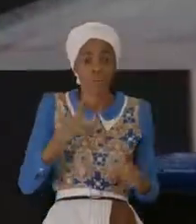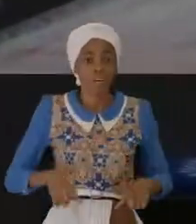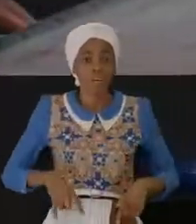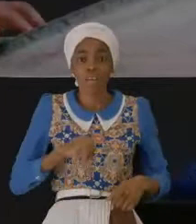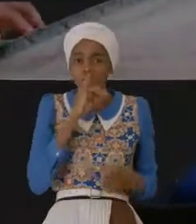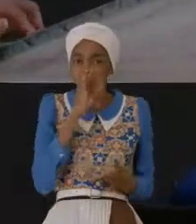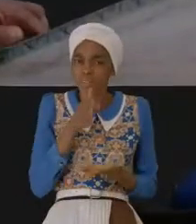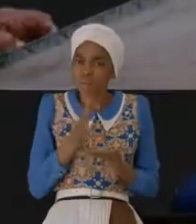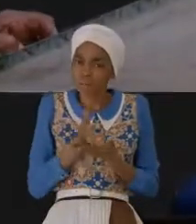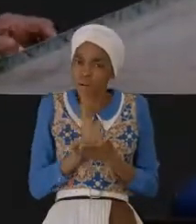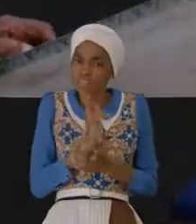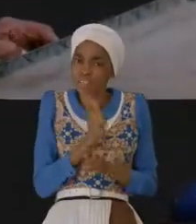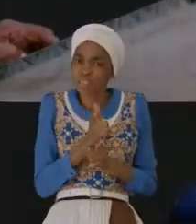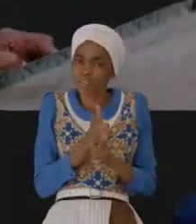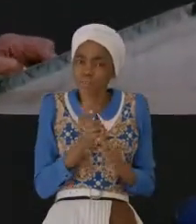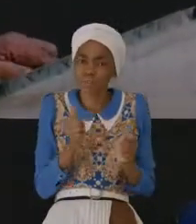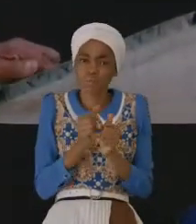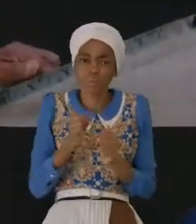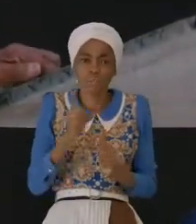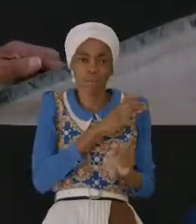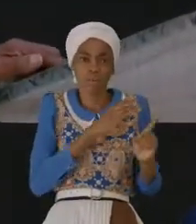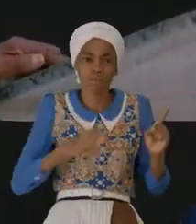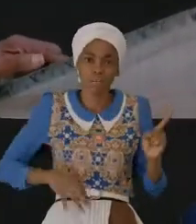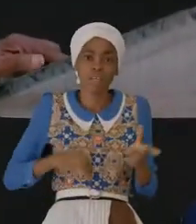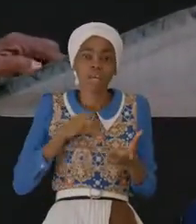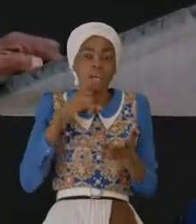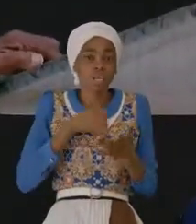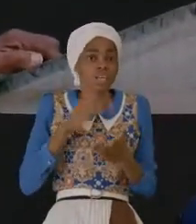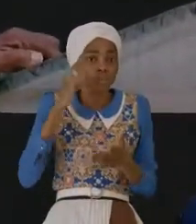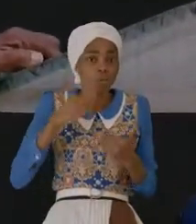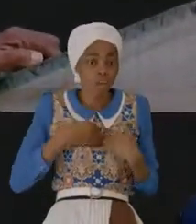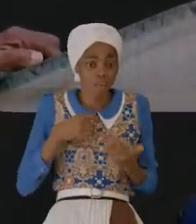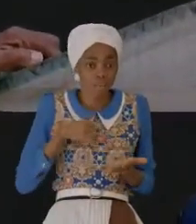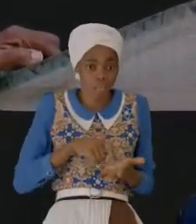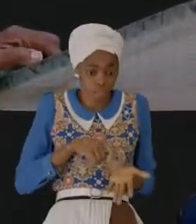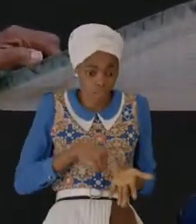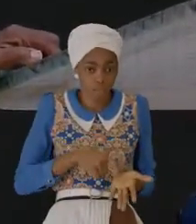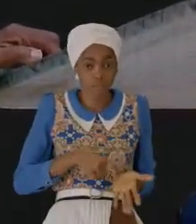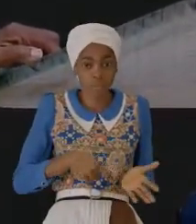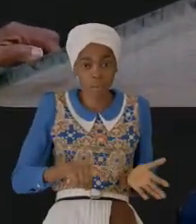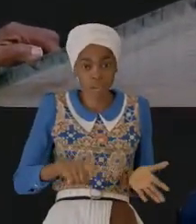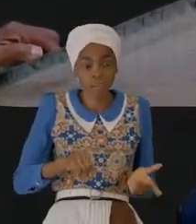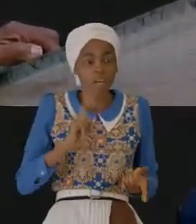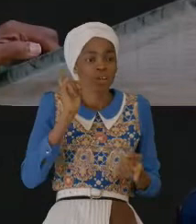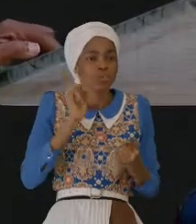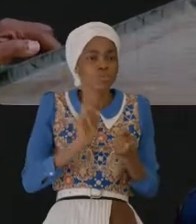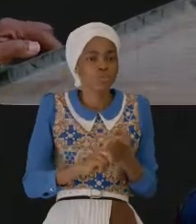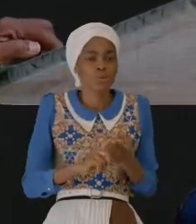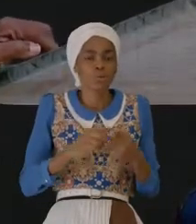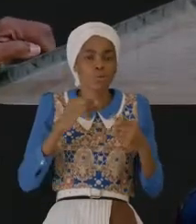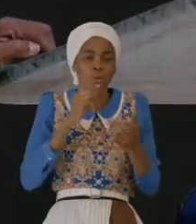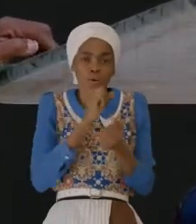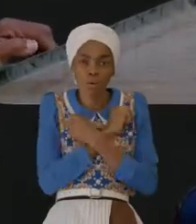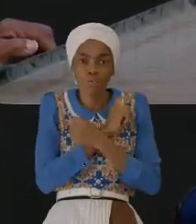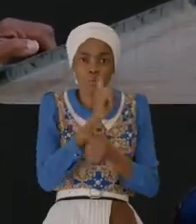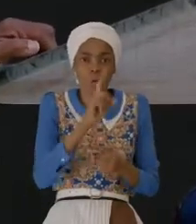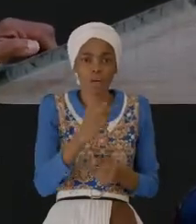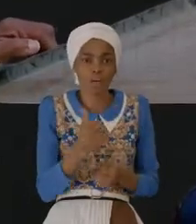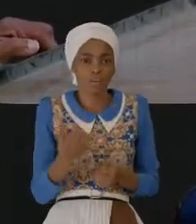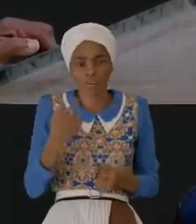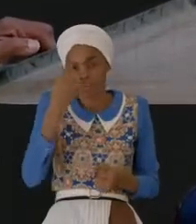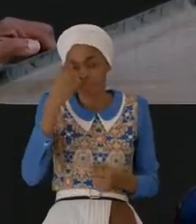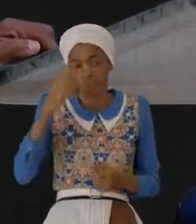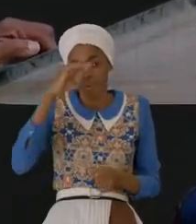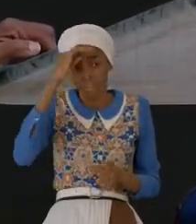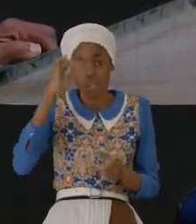operating Christ it will have this Mark to love one another for he that lovers